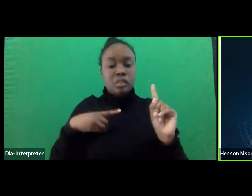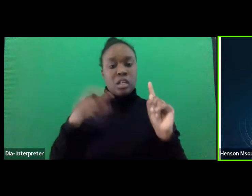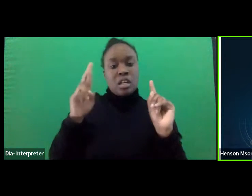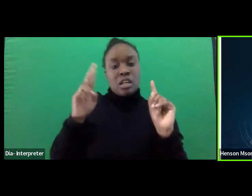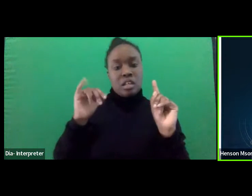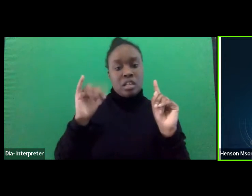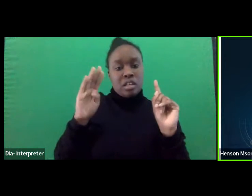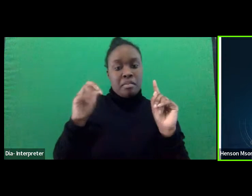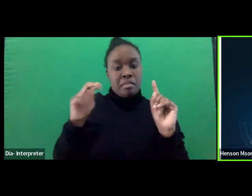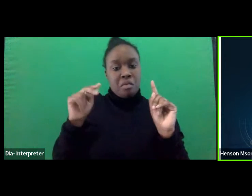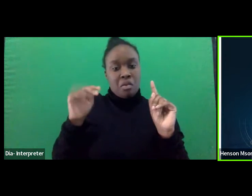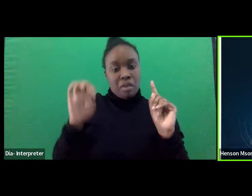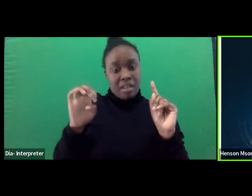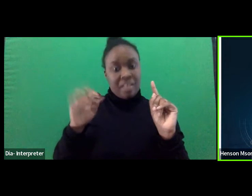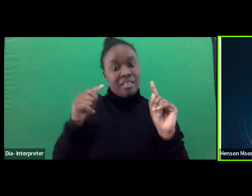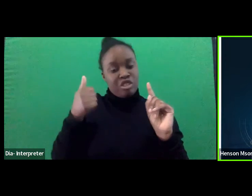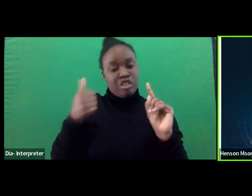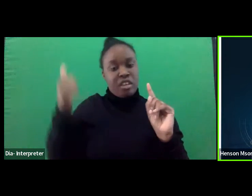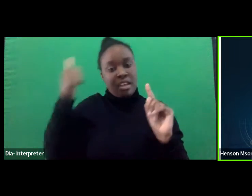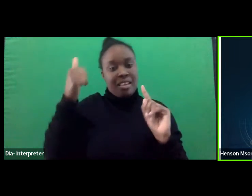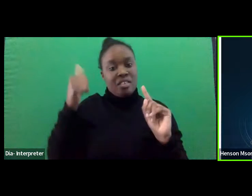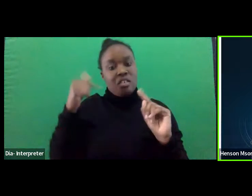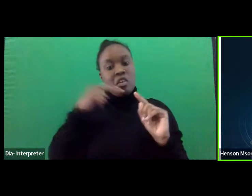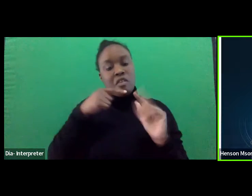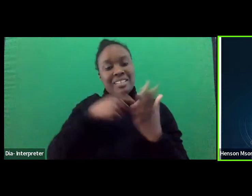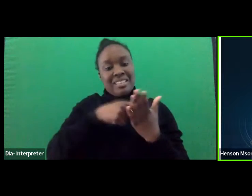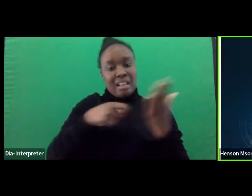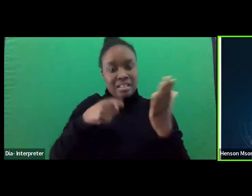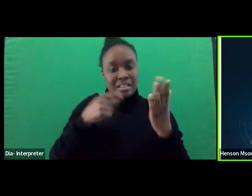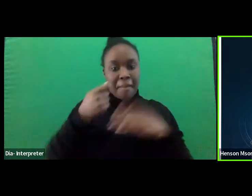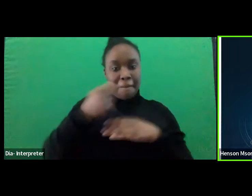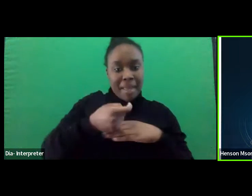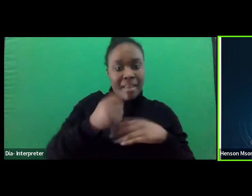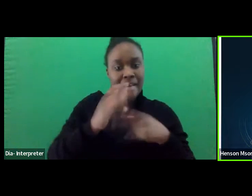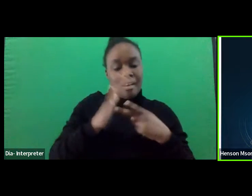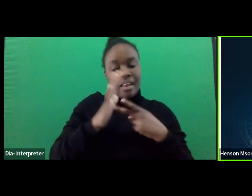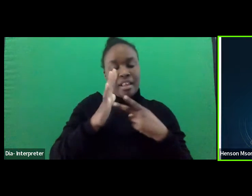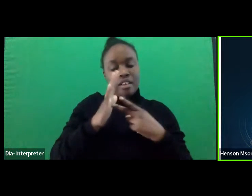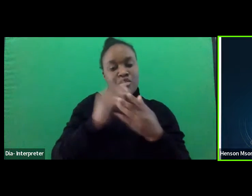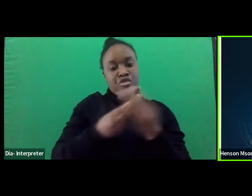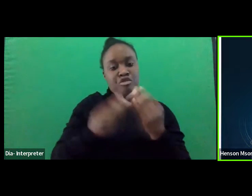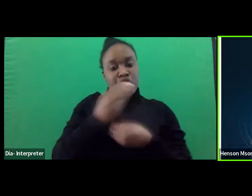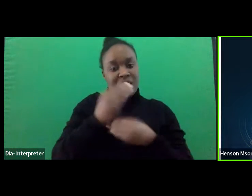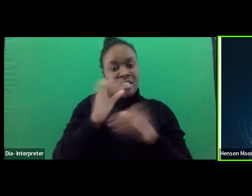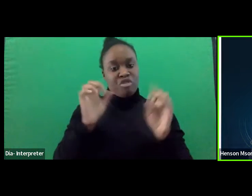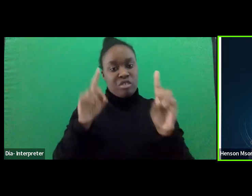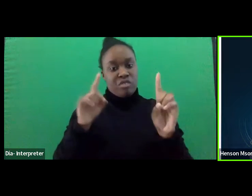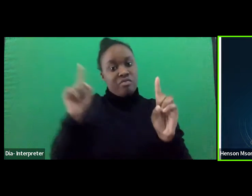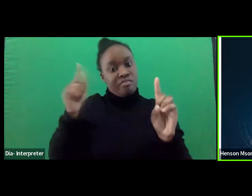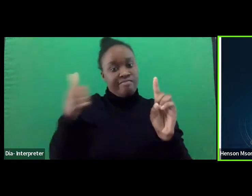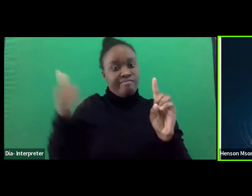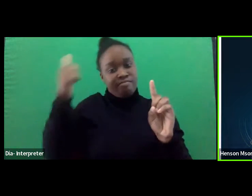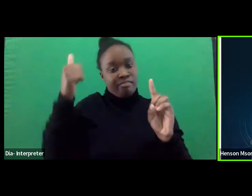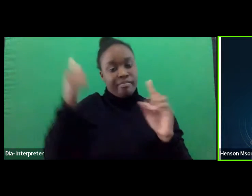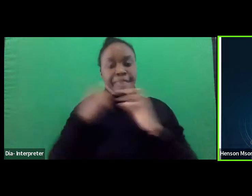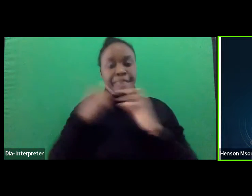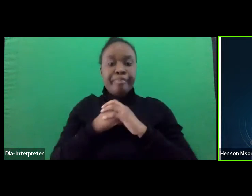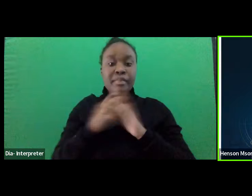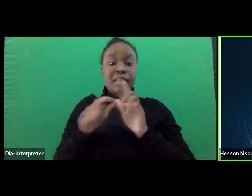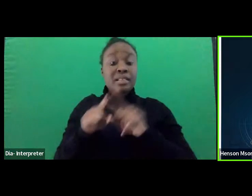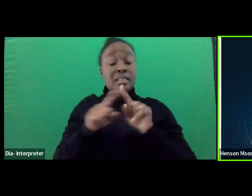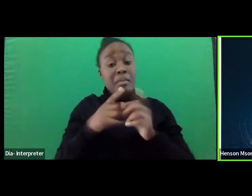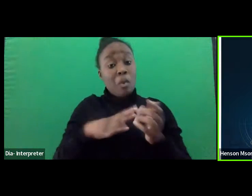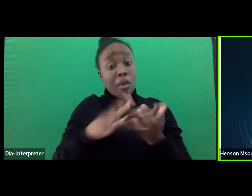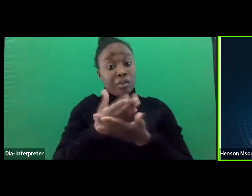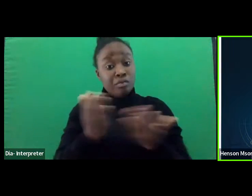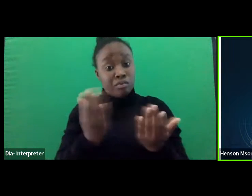is the head of taxpayer and trader education here at SARS. We will also like to hear from you. Hence, we have created a very